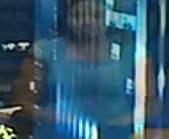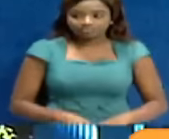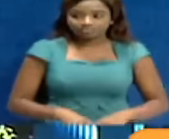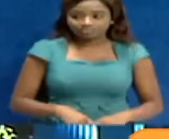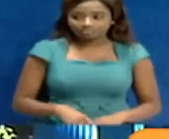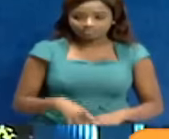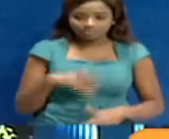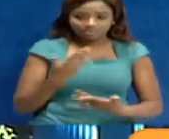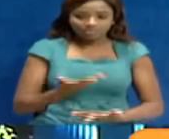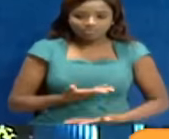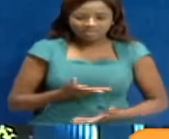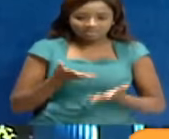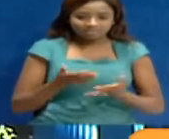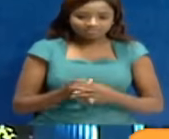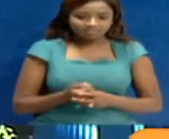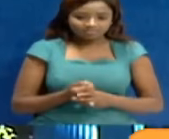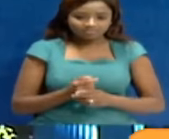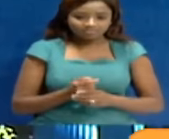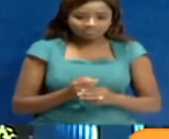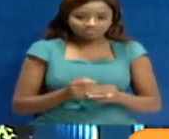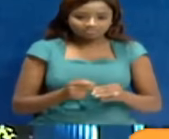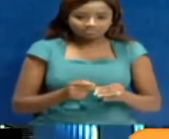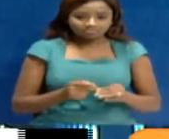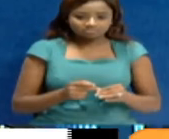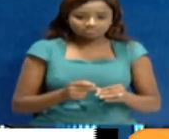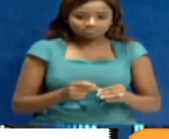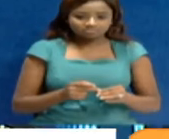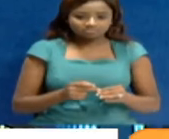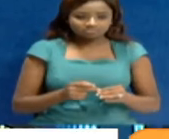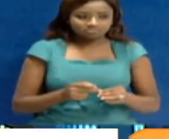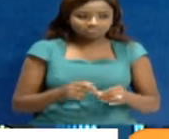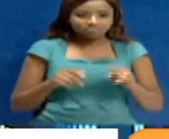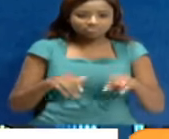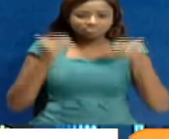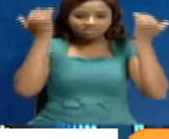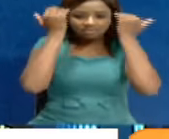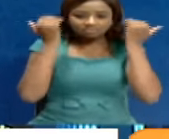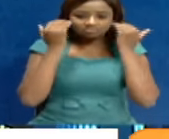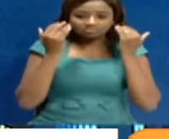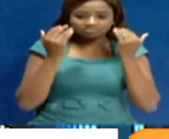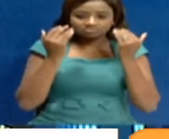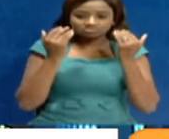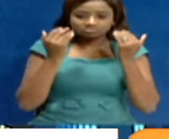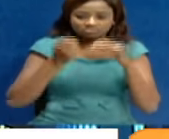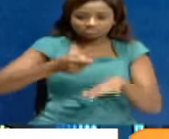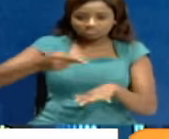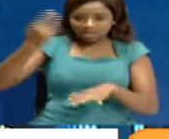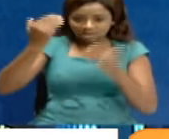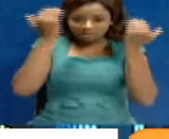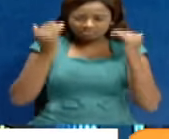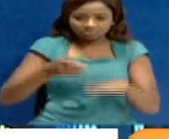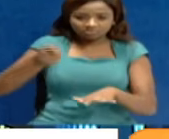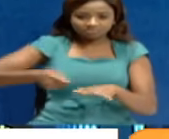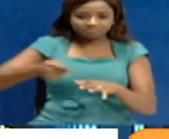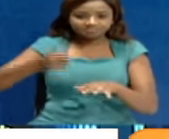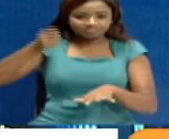Welcome back to the program. You're watching Newsnight. Now, the High Court ruled today that 10 cabinet secretaries are in office illegally. Judge